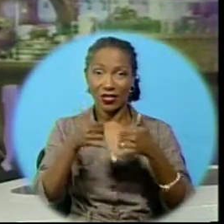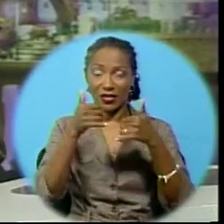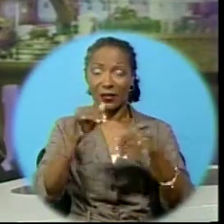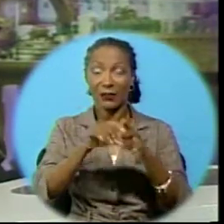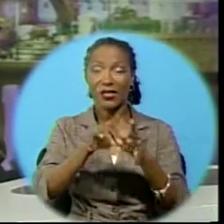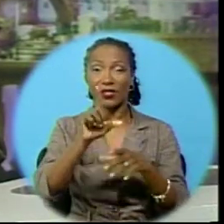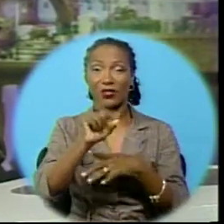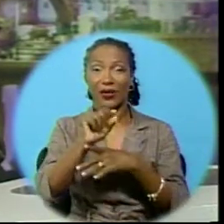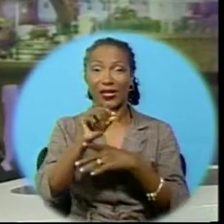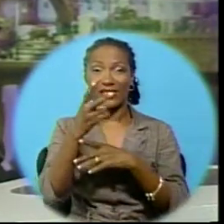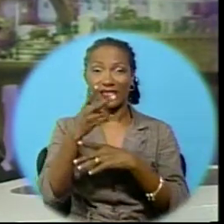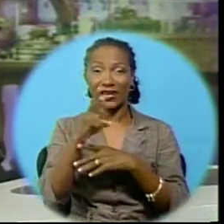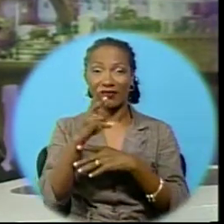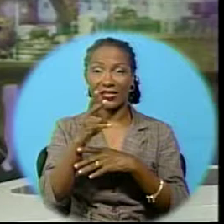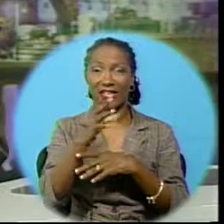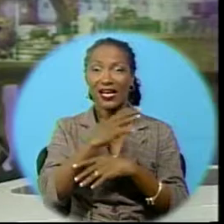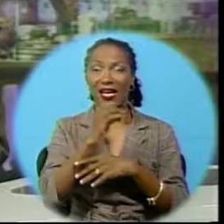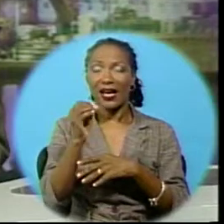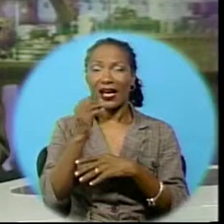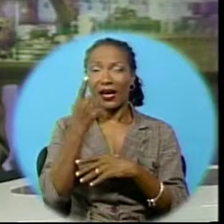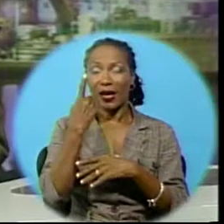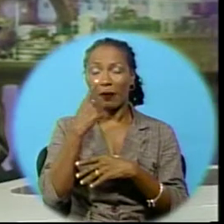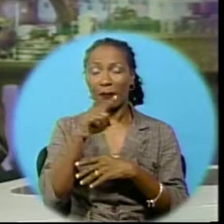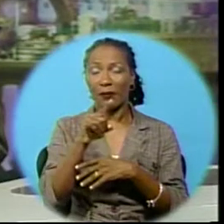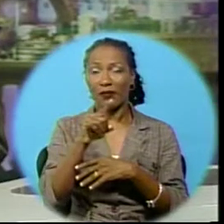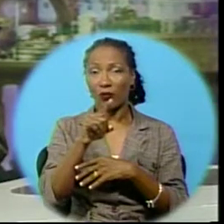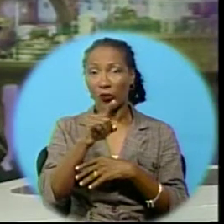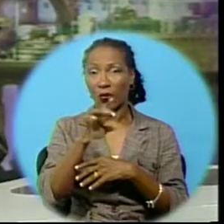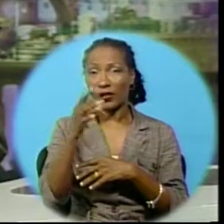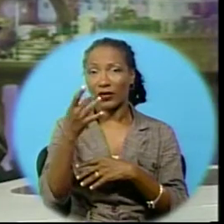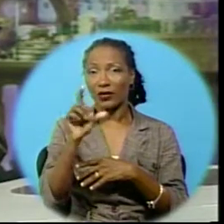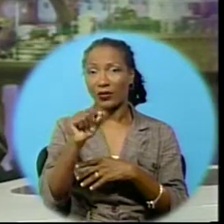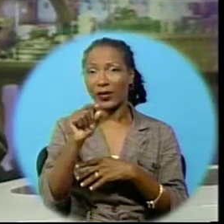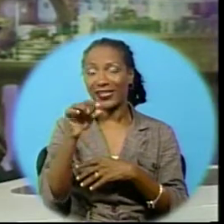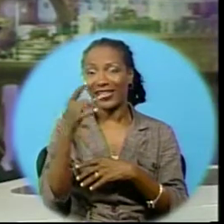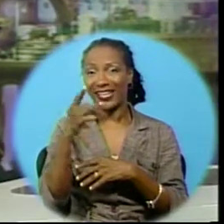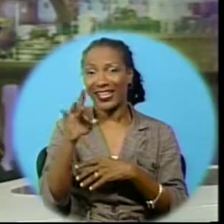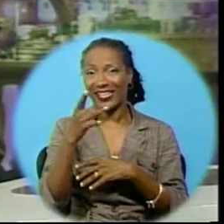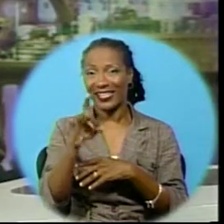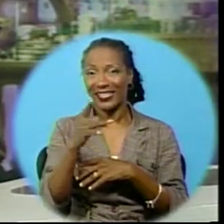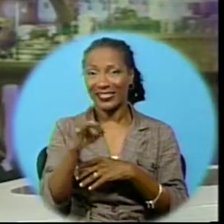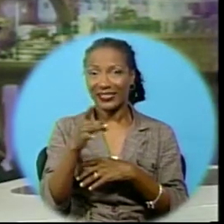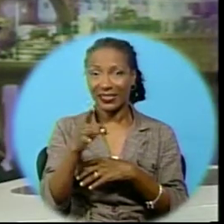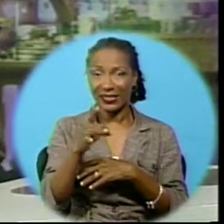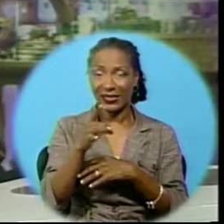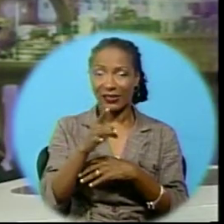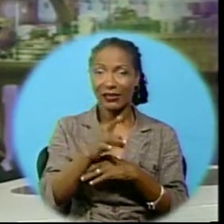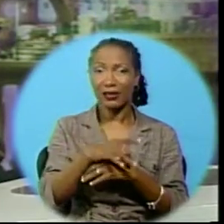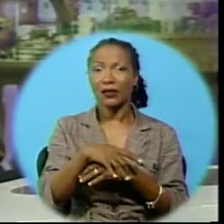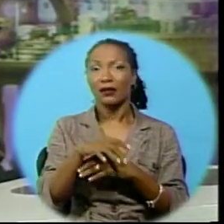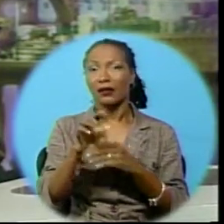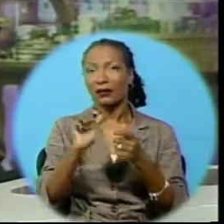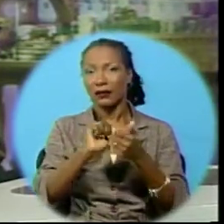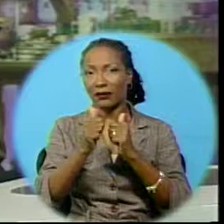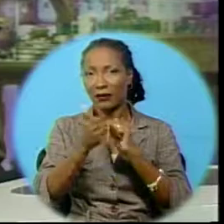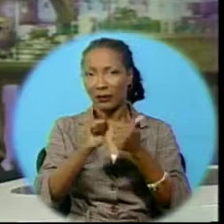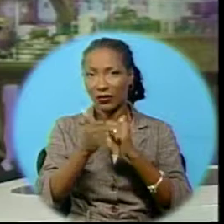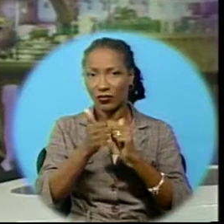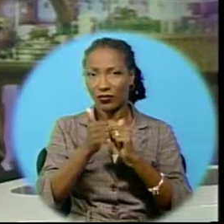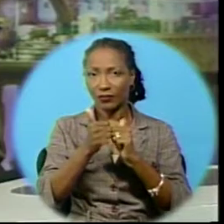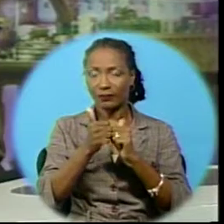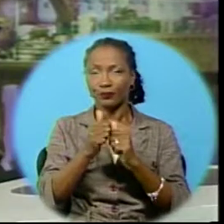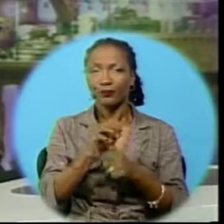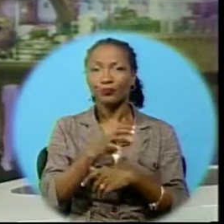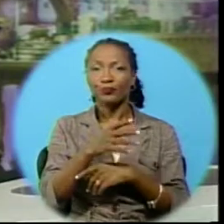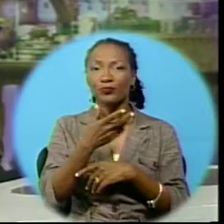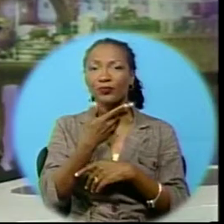Hockey World Cup qualifier. In basketball, they haven't lost a single game for the 2015 season. So it came as